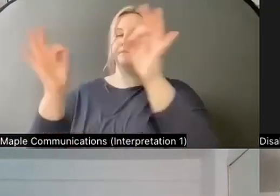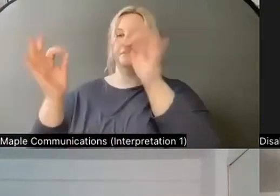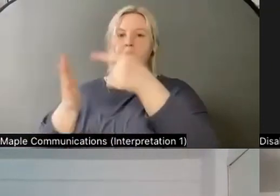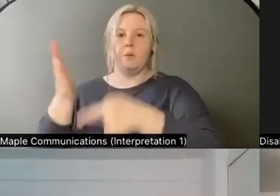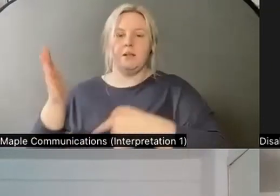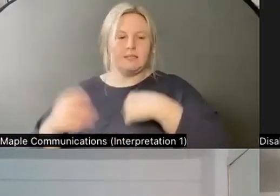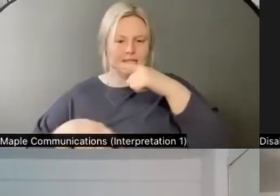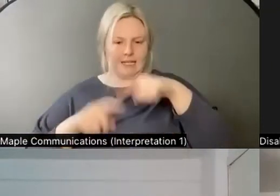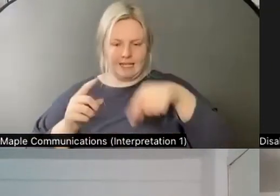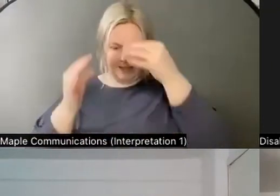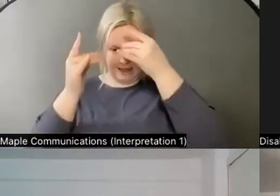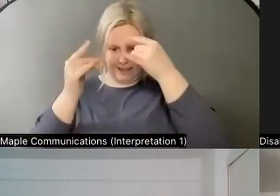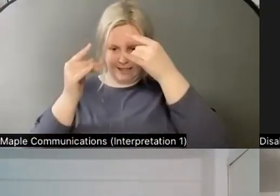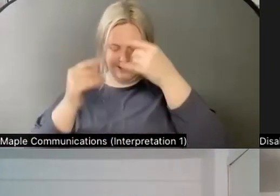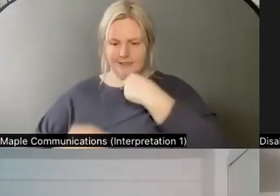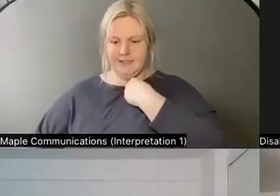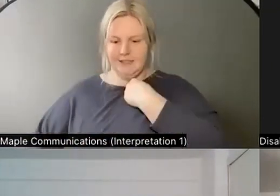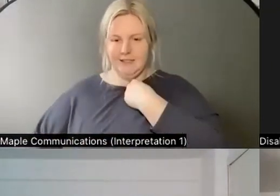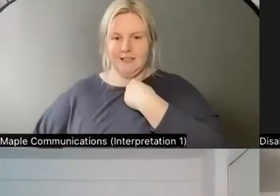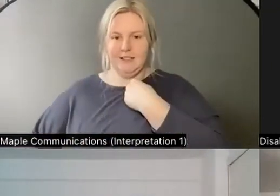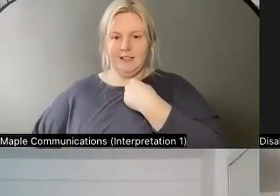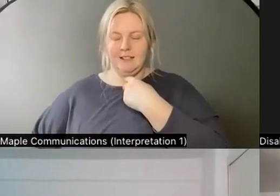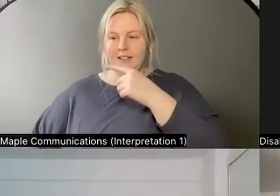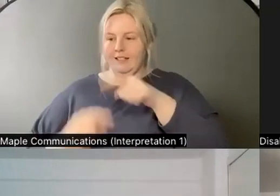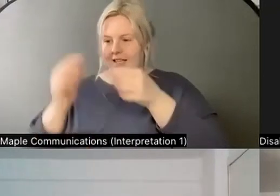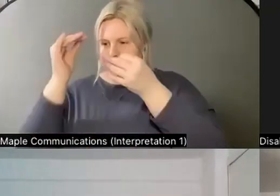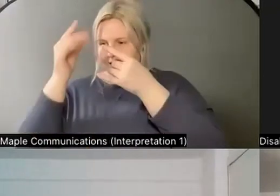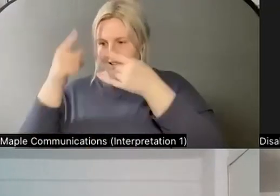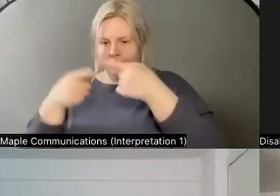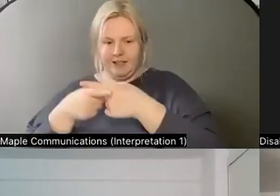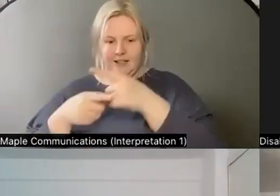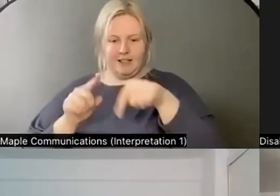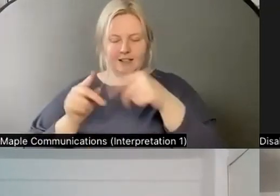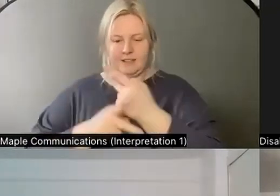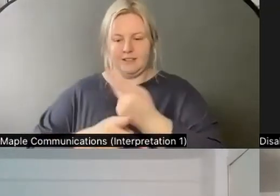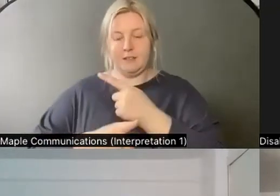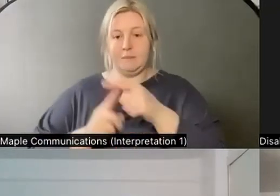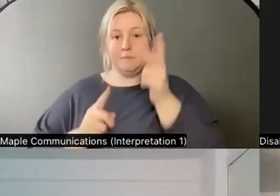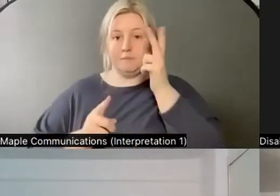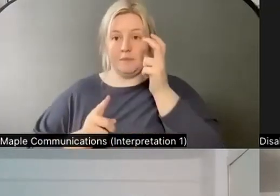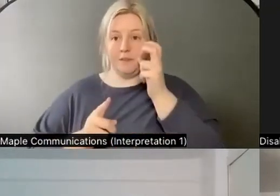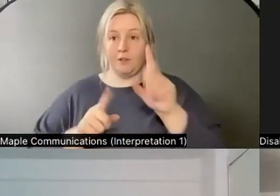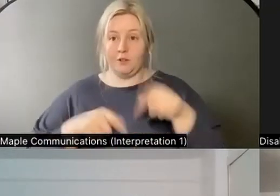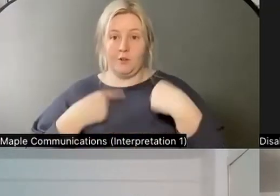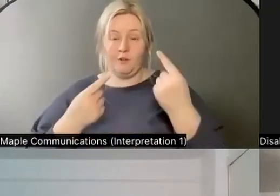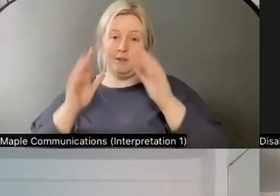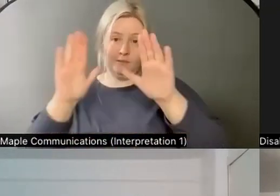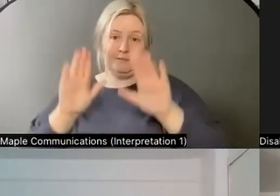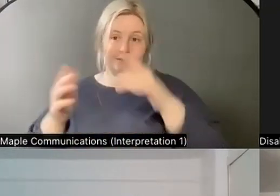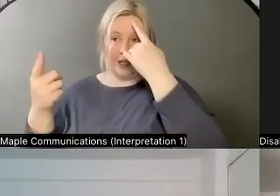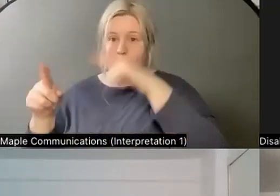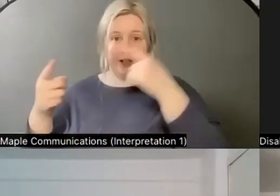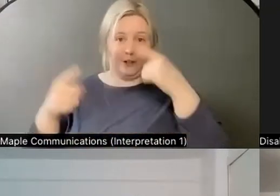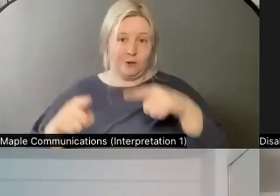not able to think in succinct ways, but I just, what I've heard so far is amazing. So I'm just gonna,